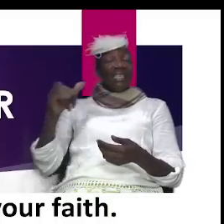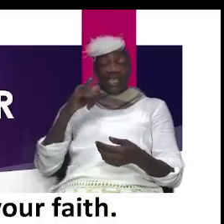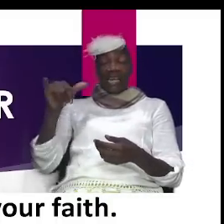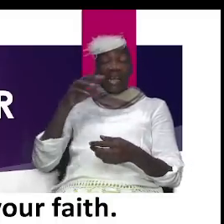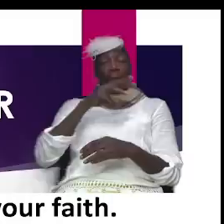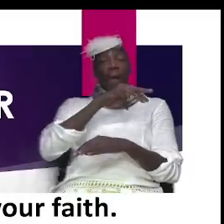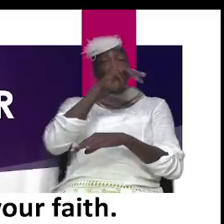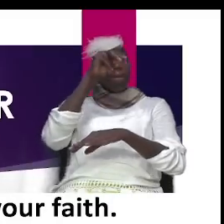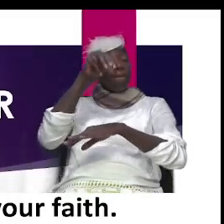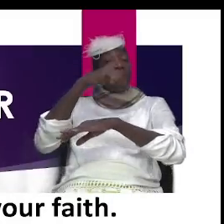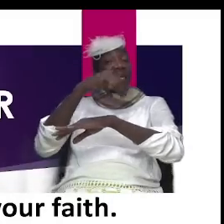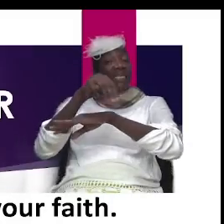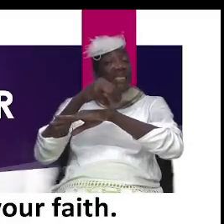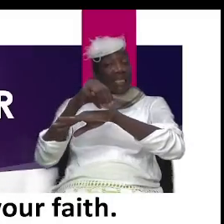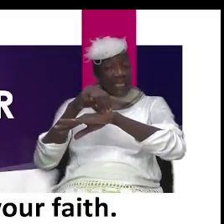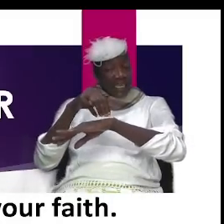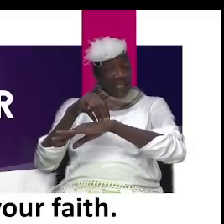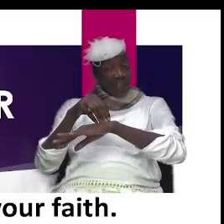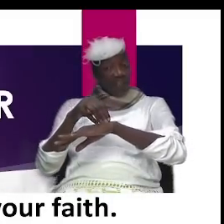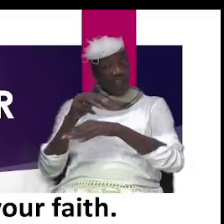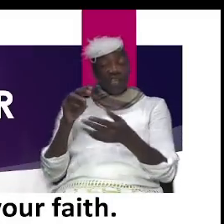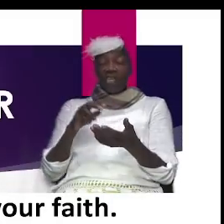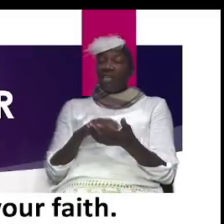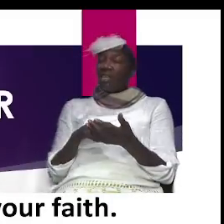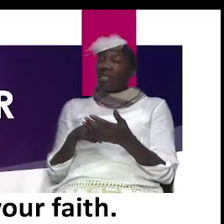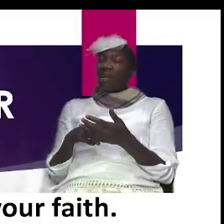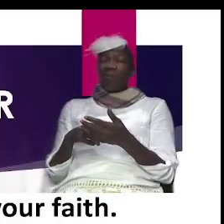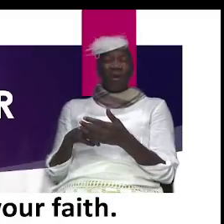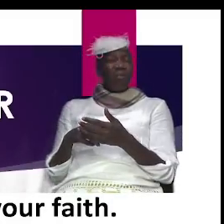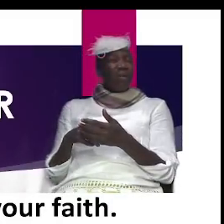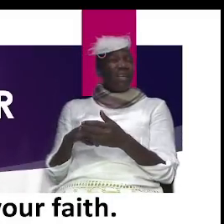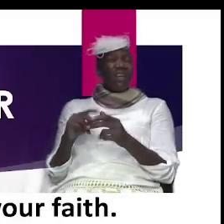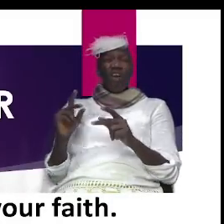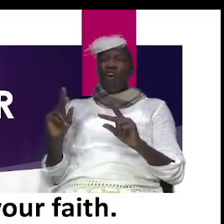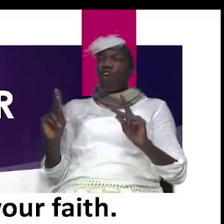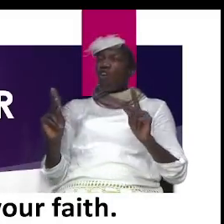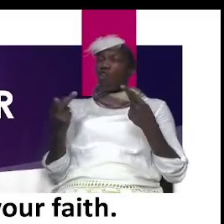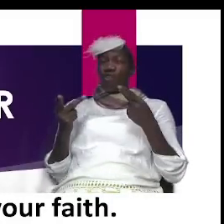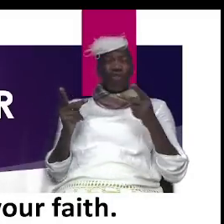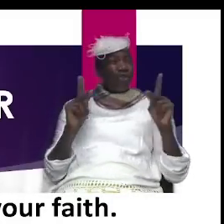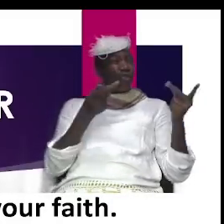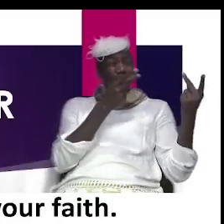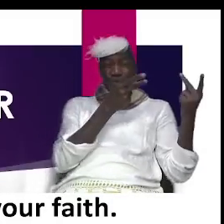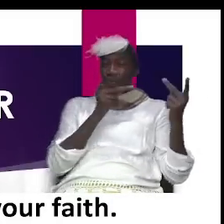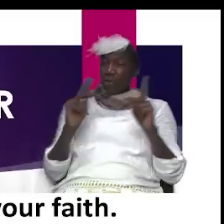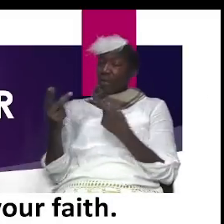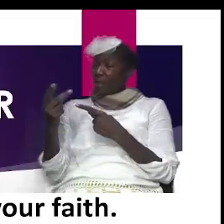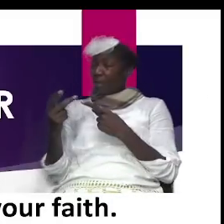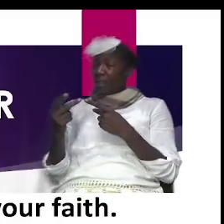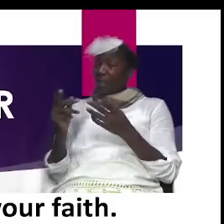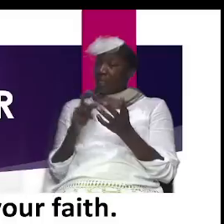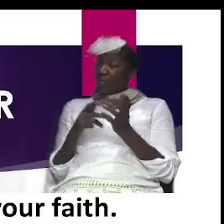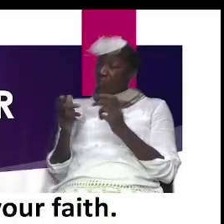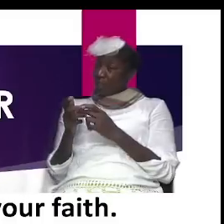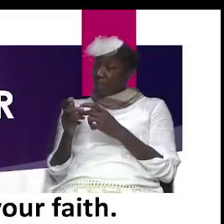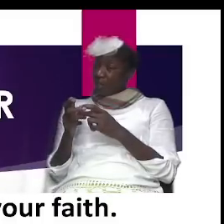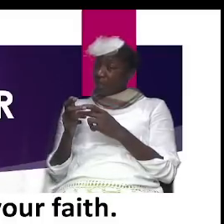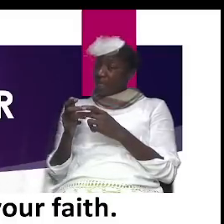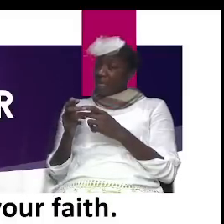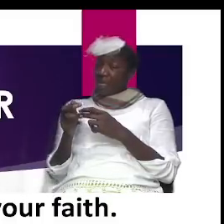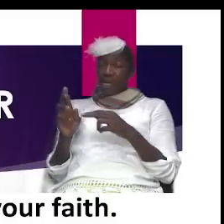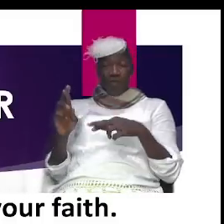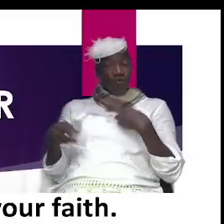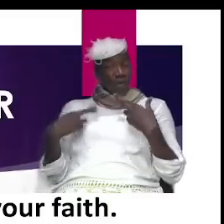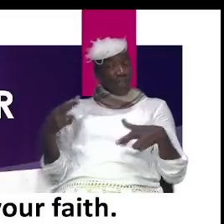Mark chapter 12. The same thing. They were being persecuted, and he said, rejoice, you will be greatly rewarded. Now, if